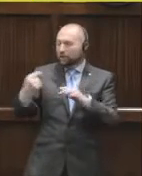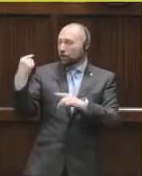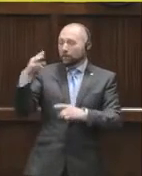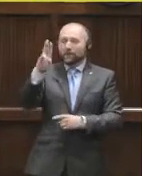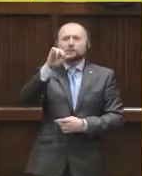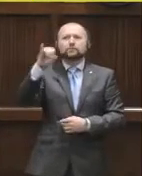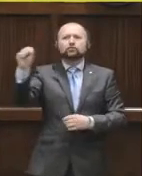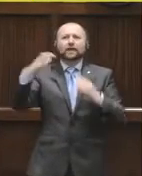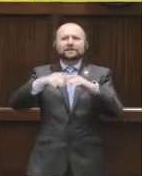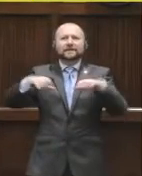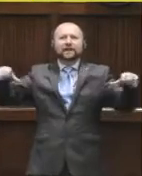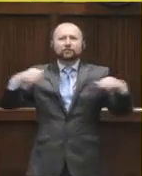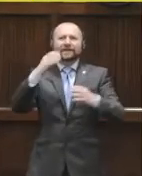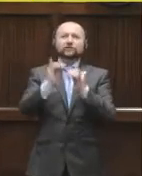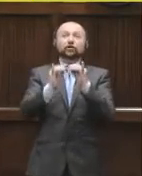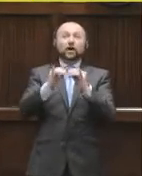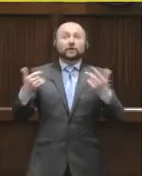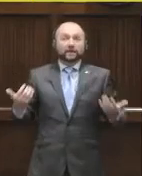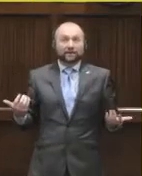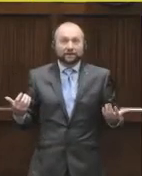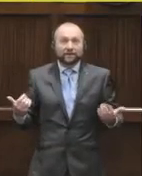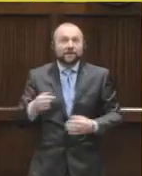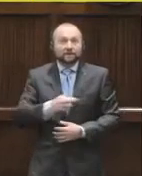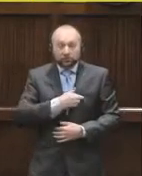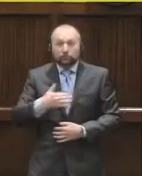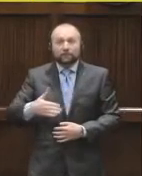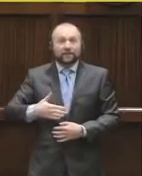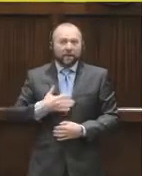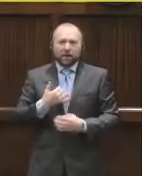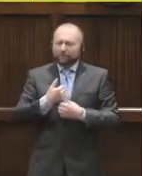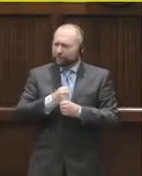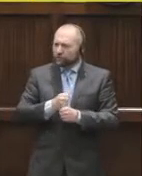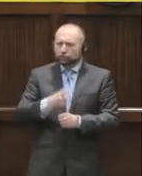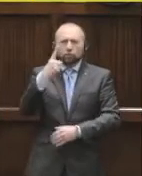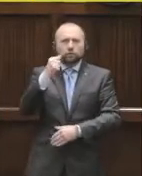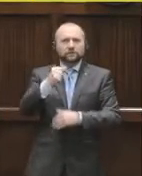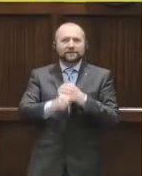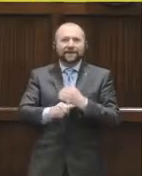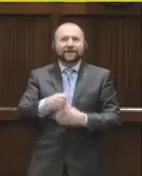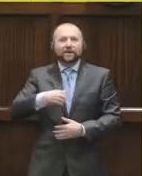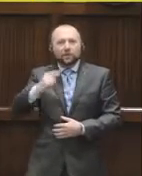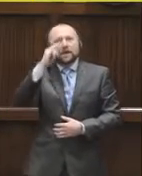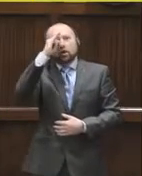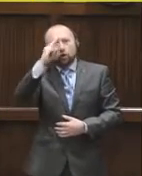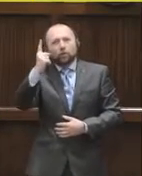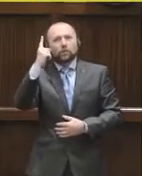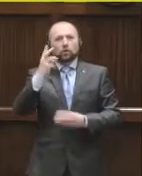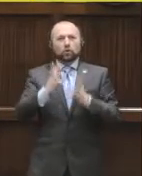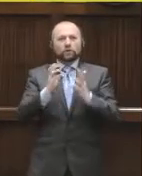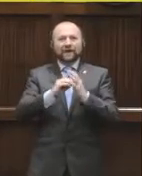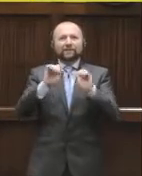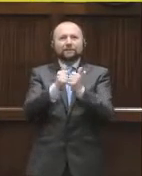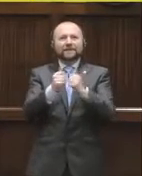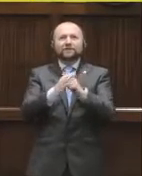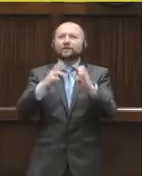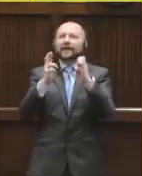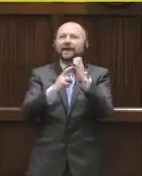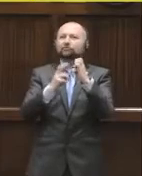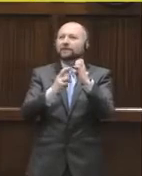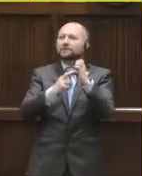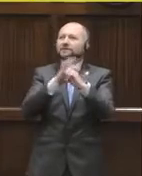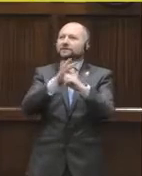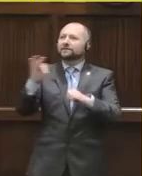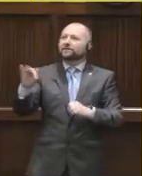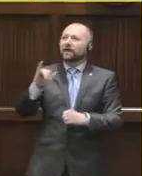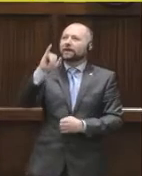gallery as an interpreter. I was very, very frustrated one day when I was hoping to have a meeting with Eddie Redmond from the